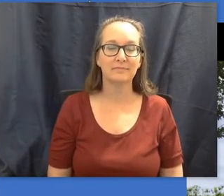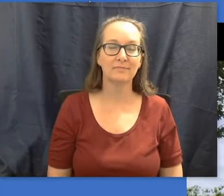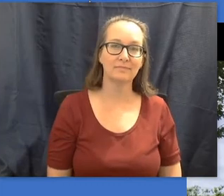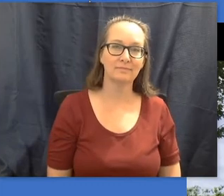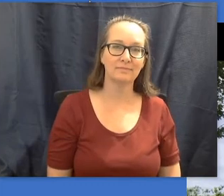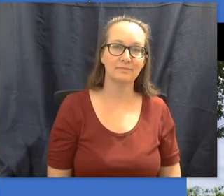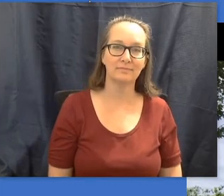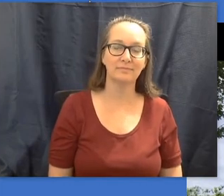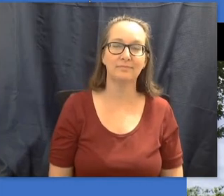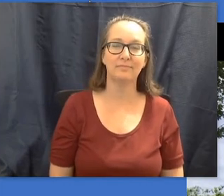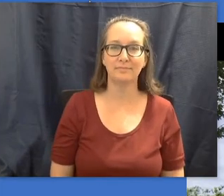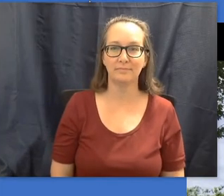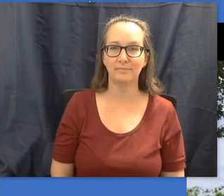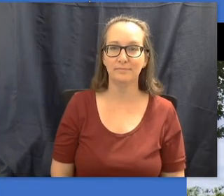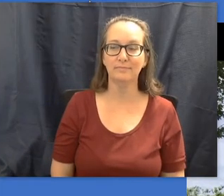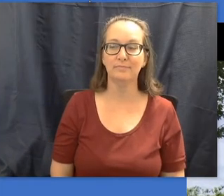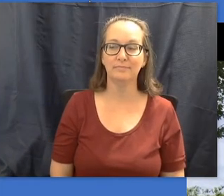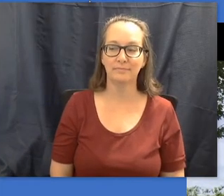so